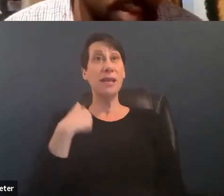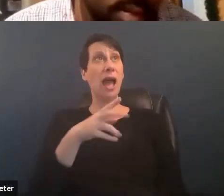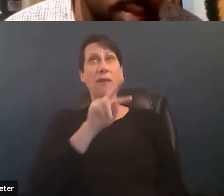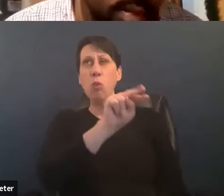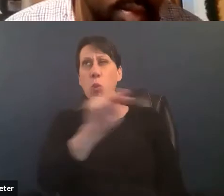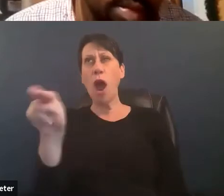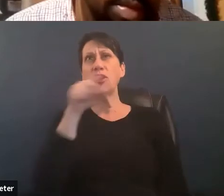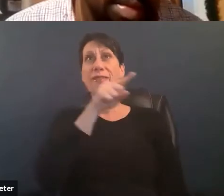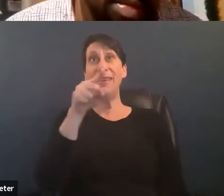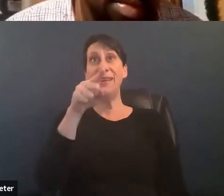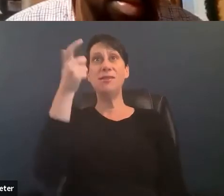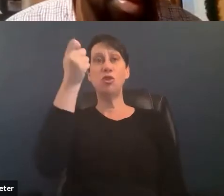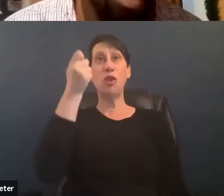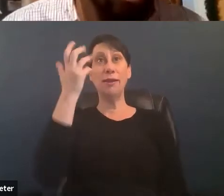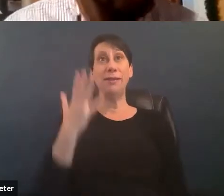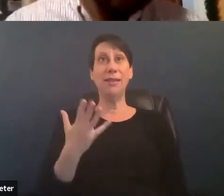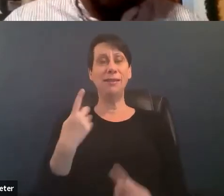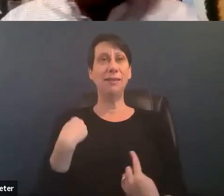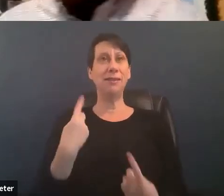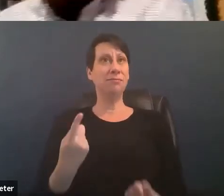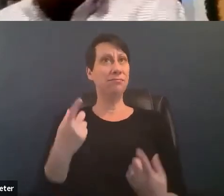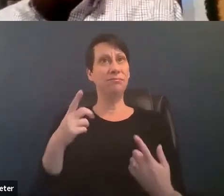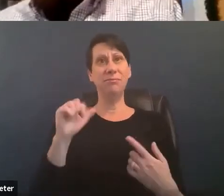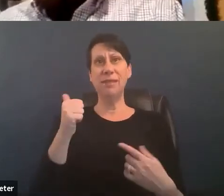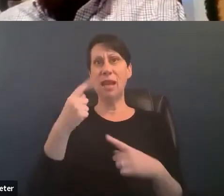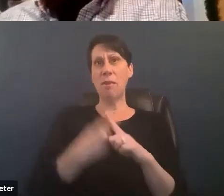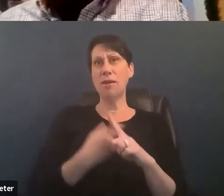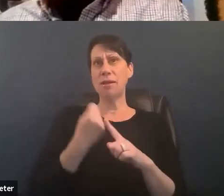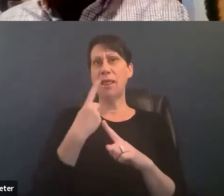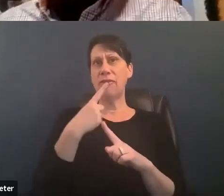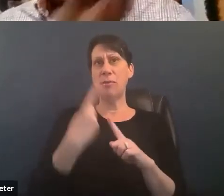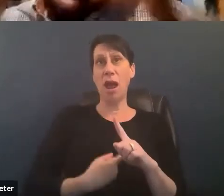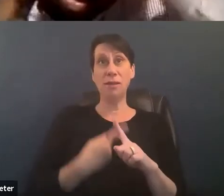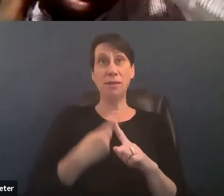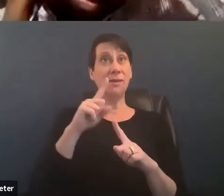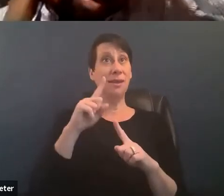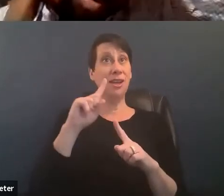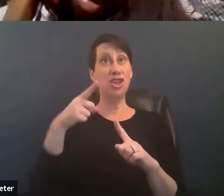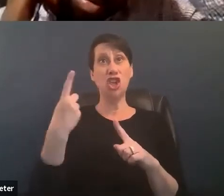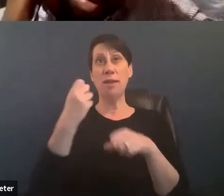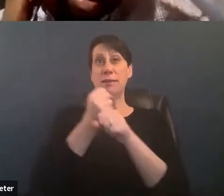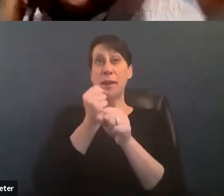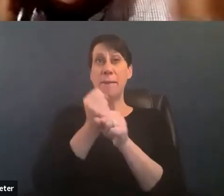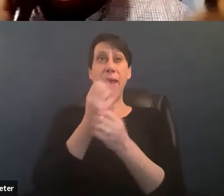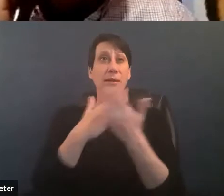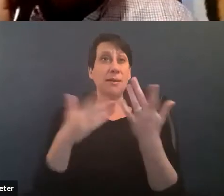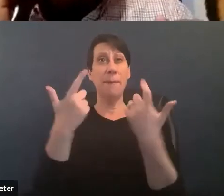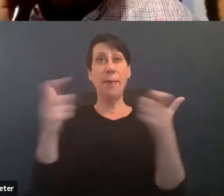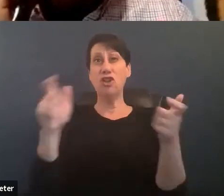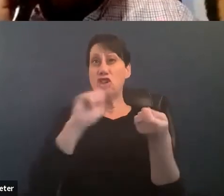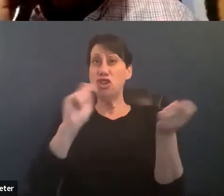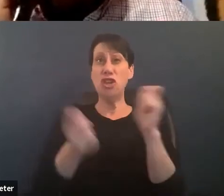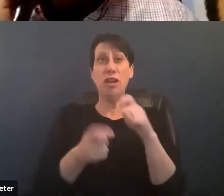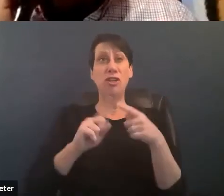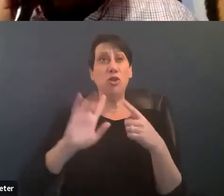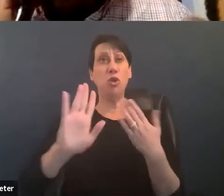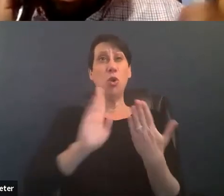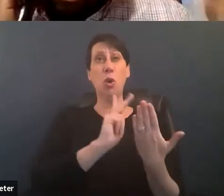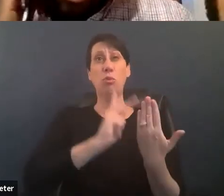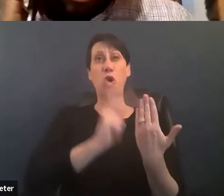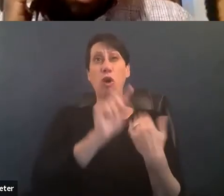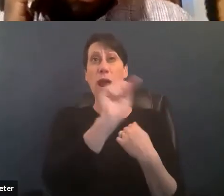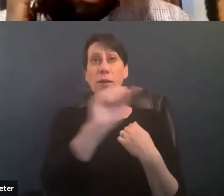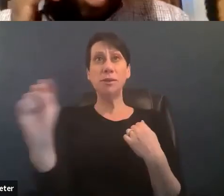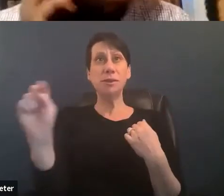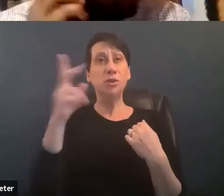over the past 10 or 11 months just really make some major changes to your program, and just to see how you